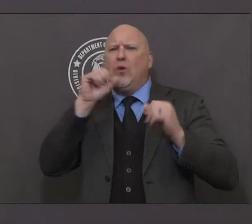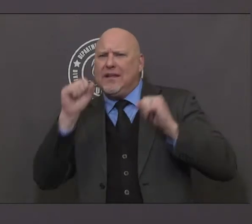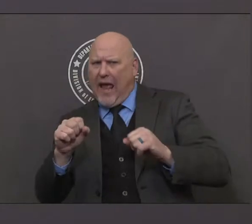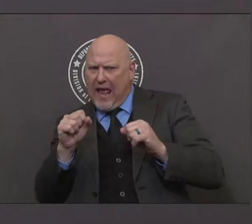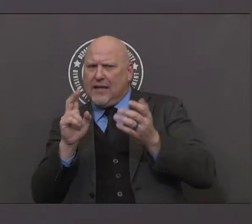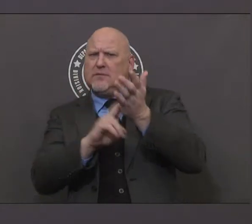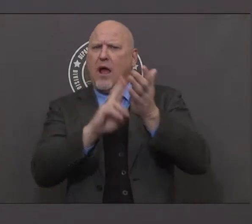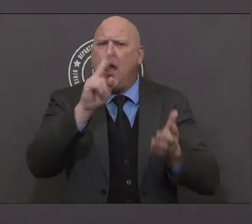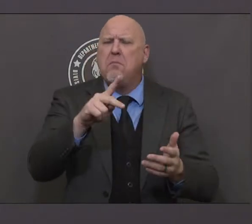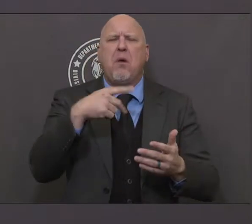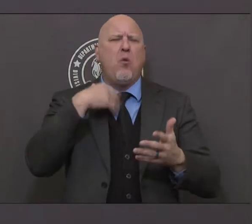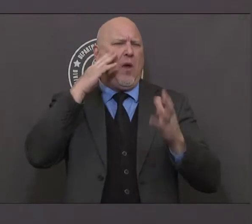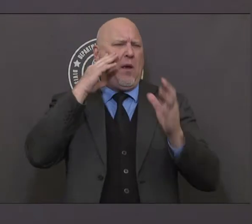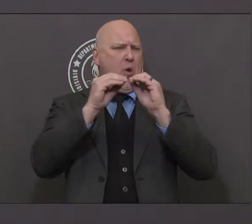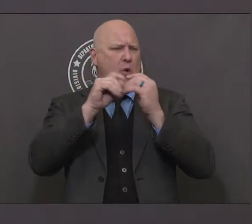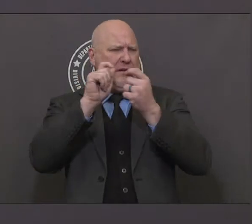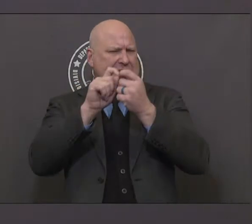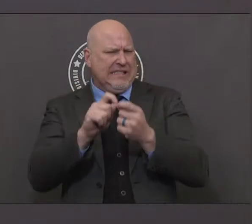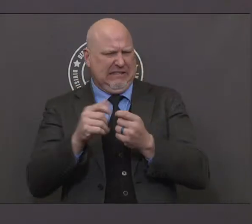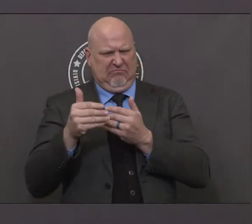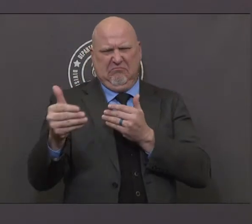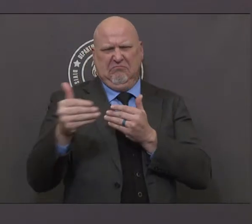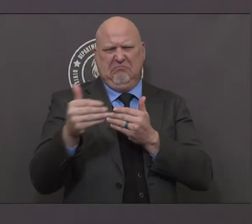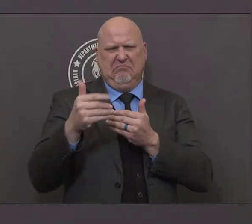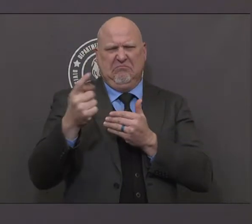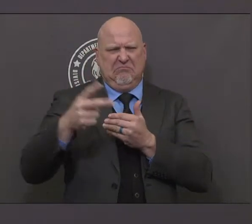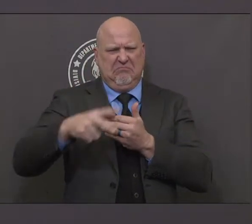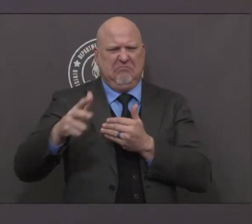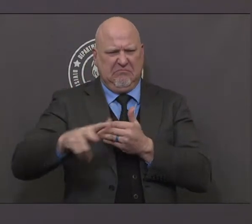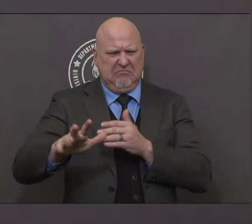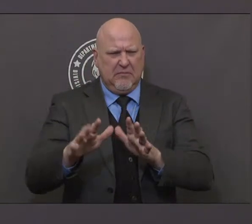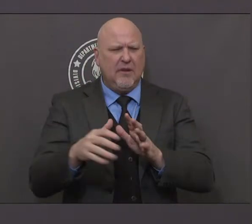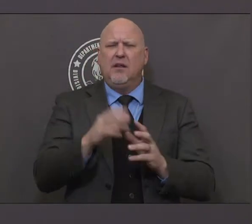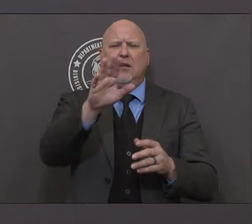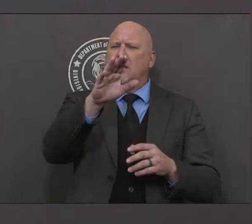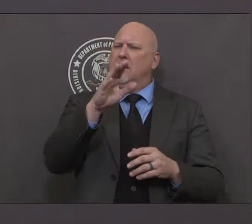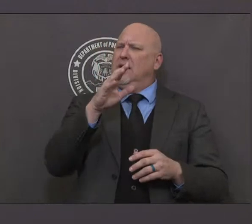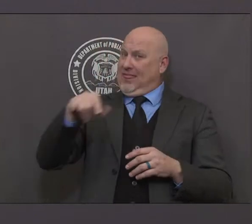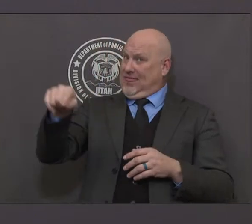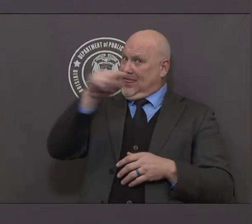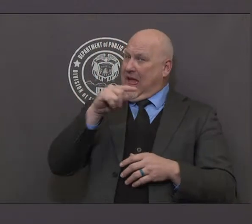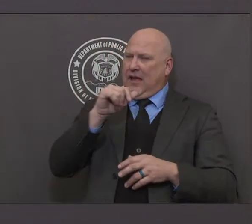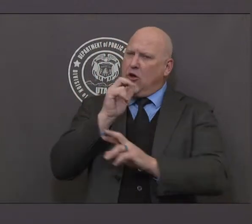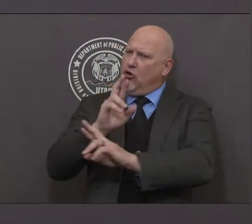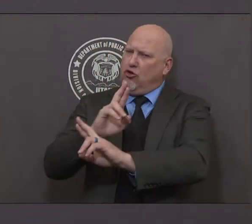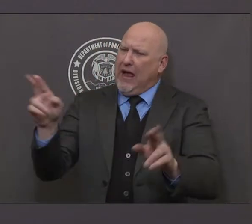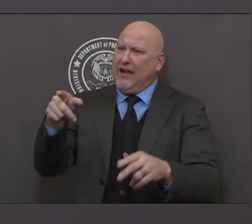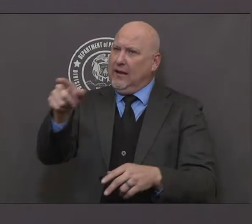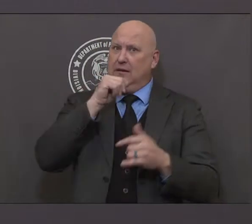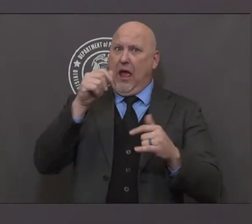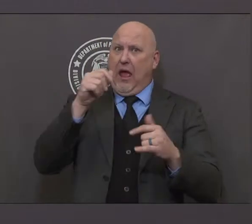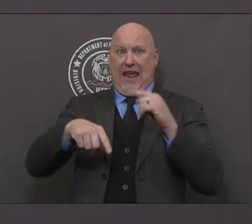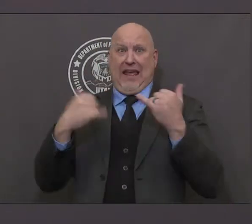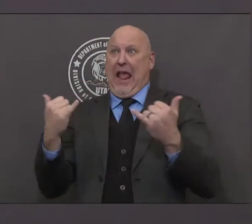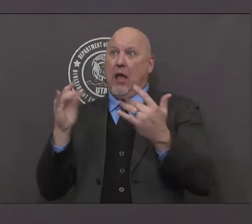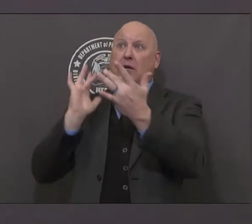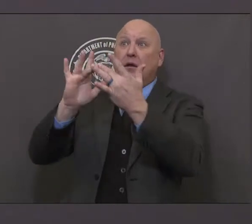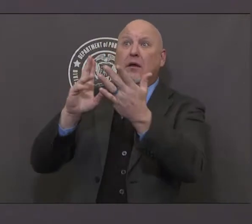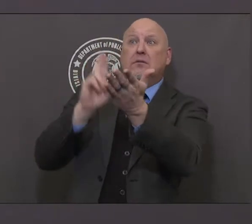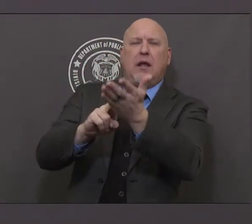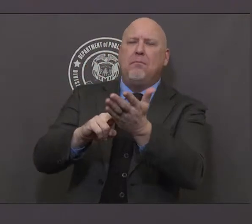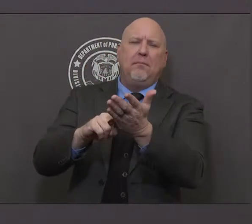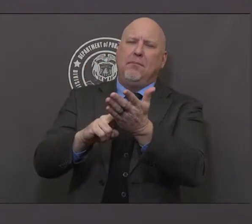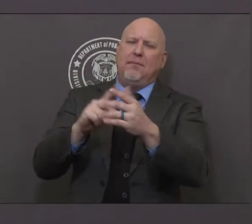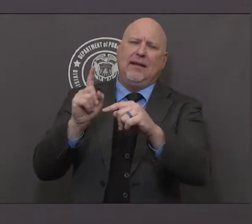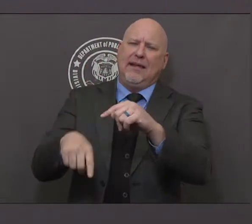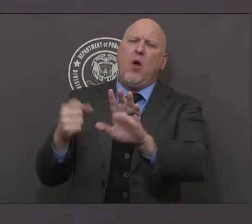know that you don't go and schedule right now. We are not opening scheduling right now for these categories, but just know that you are next